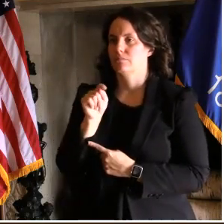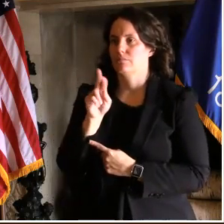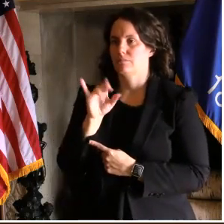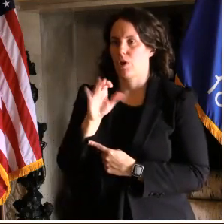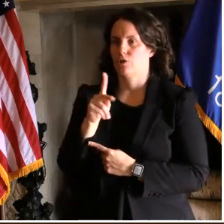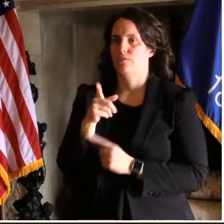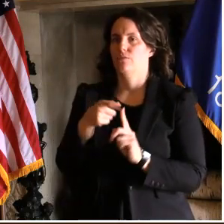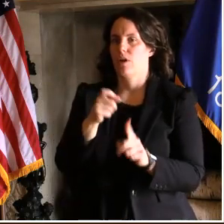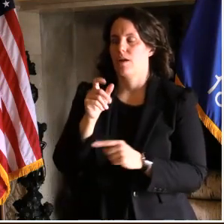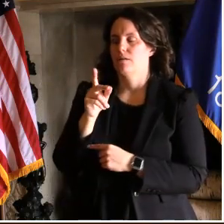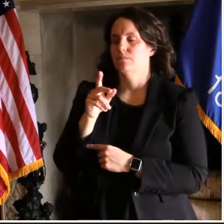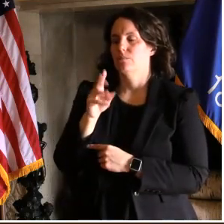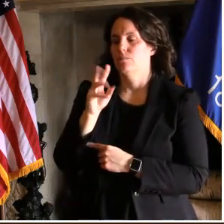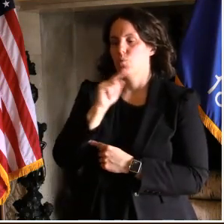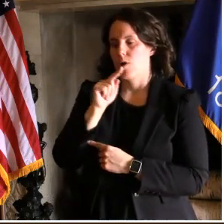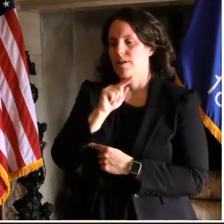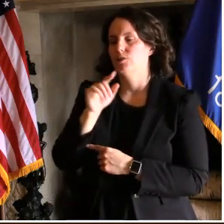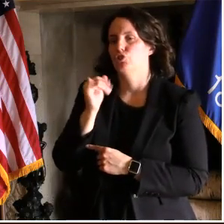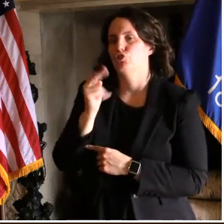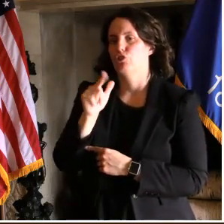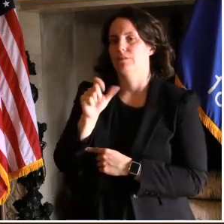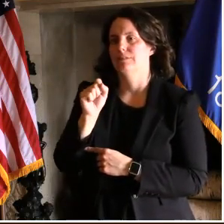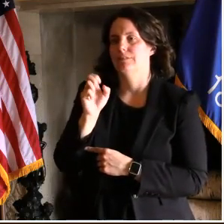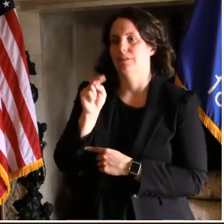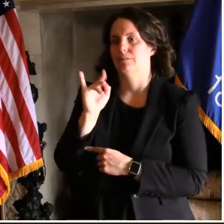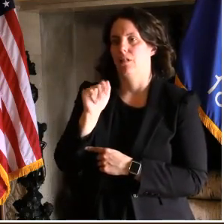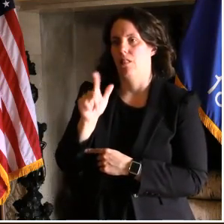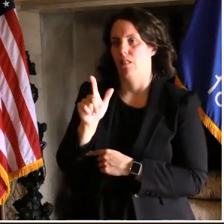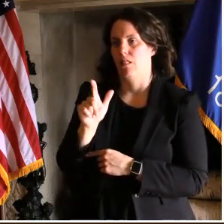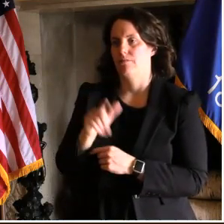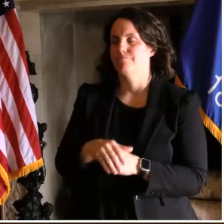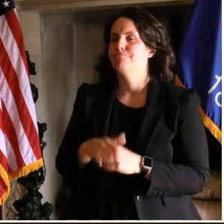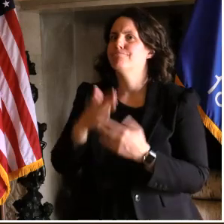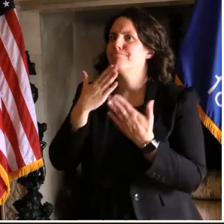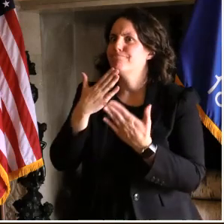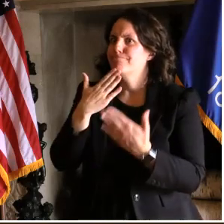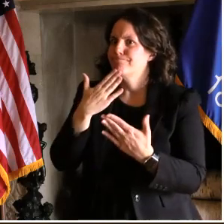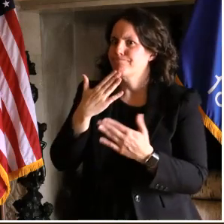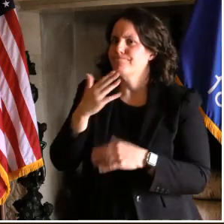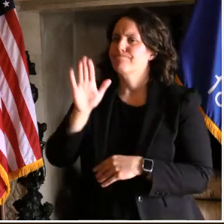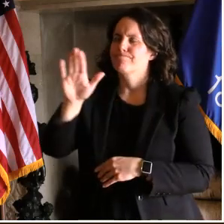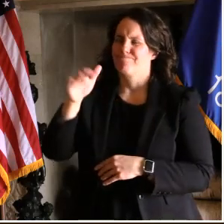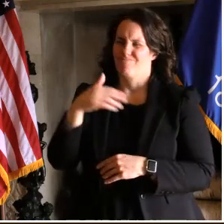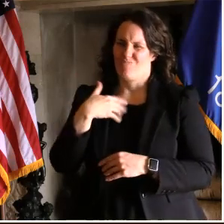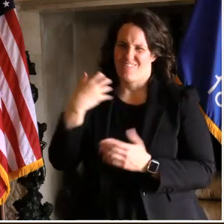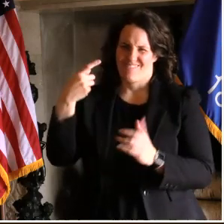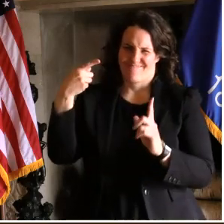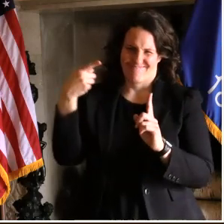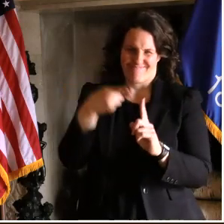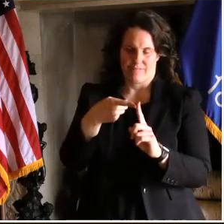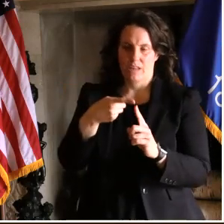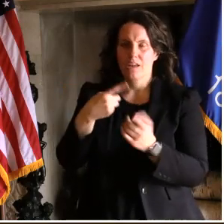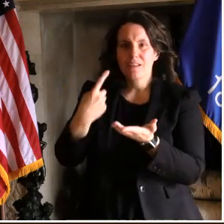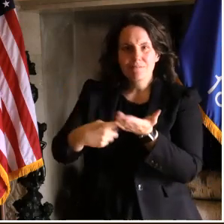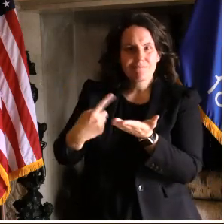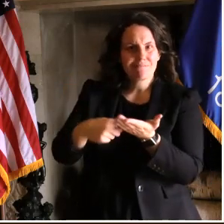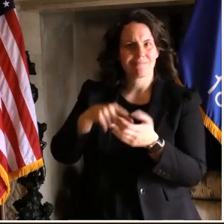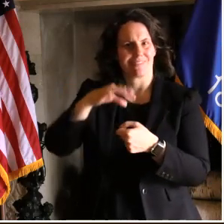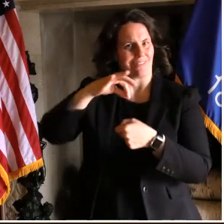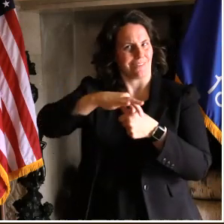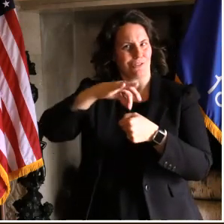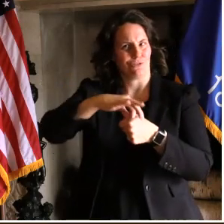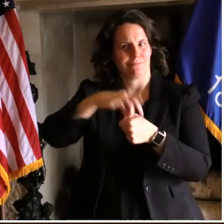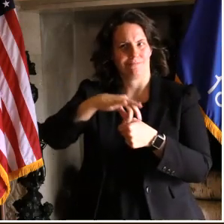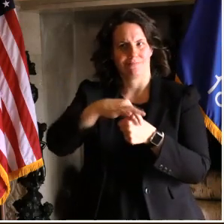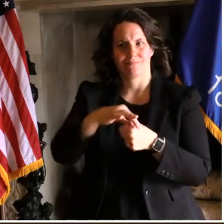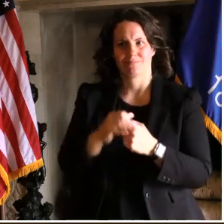Hi, thanks for this call again. I wanted to circle back to the election. Are you going to deem polling sites to